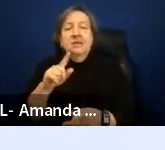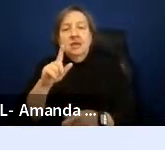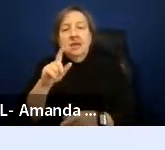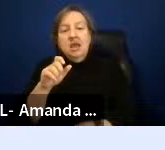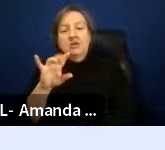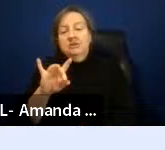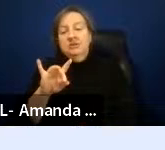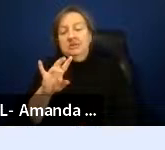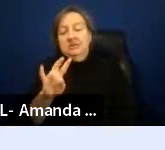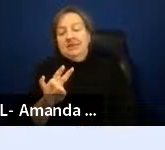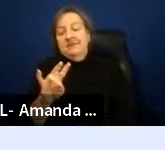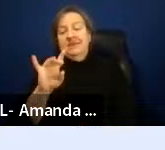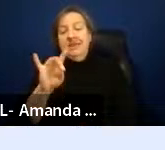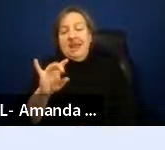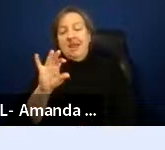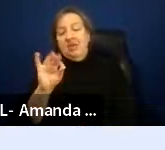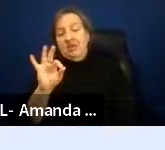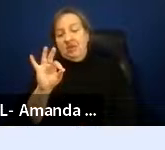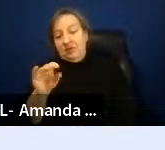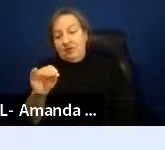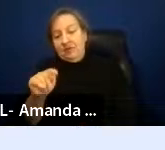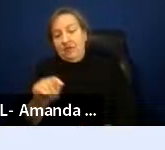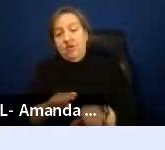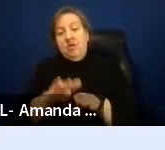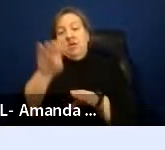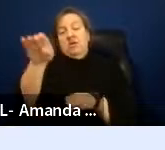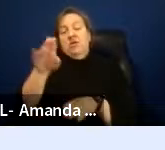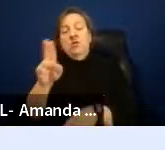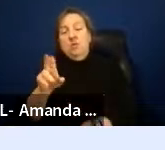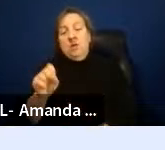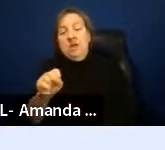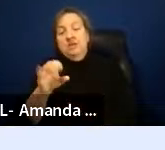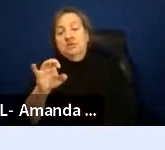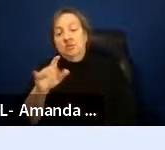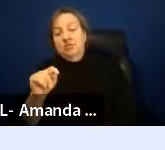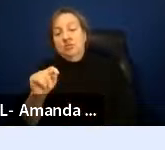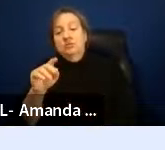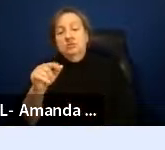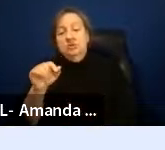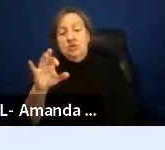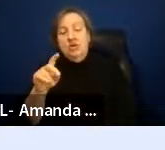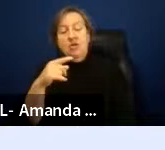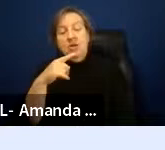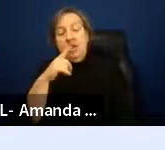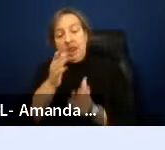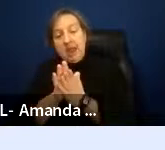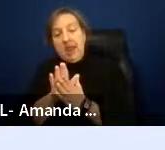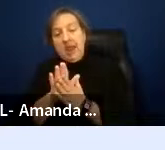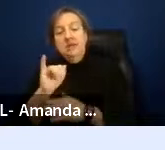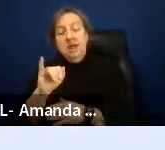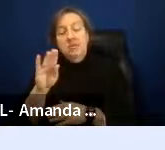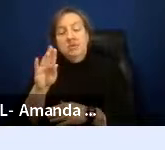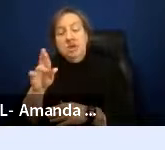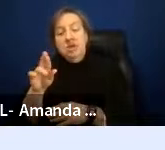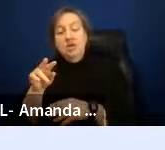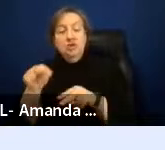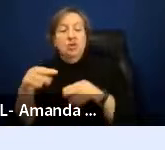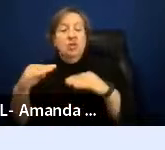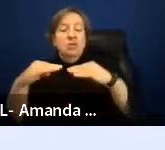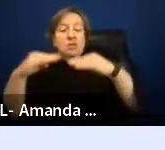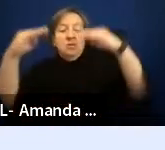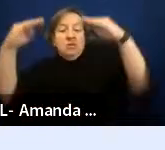178-foot clearance, the U.S. Coast Guard directed the IBR to evaluate a lift bridge and a